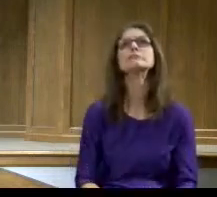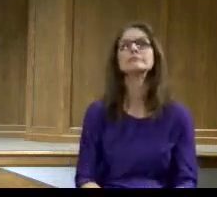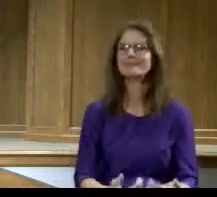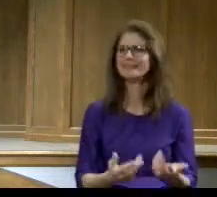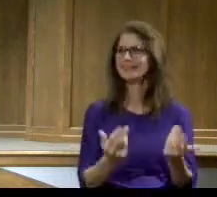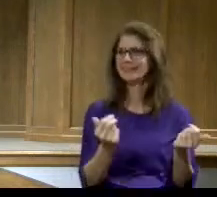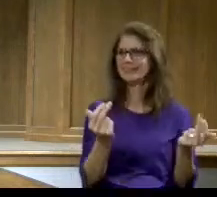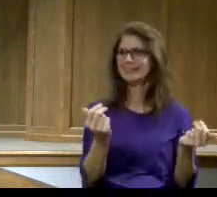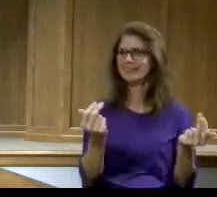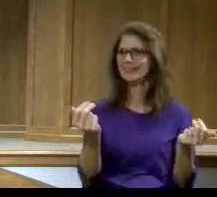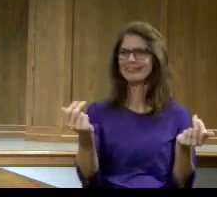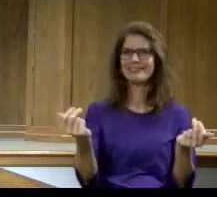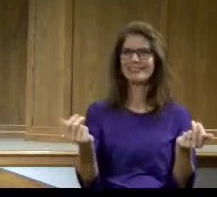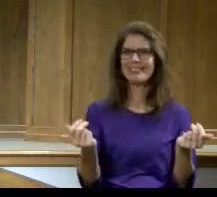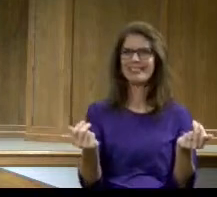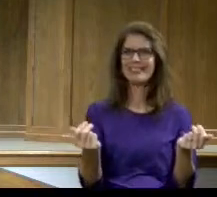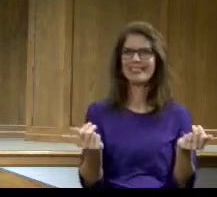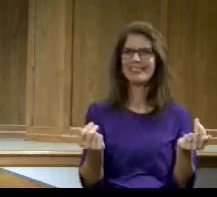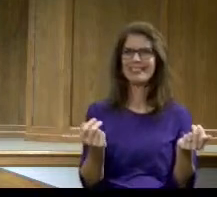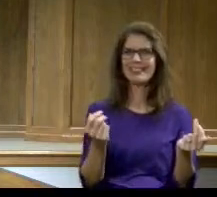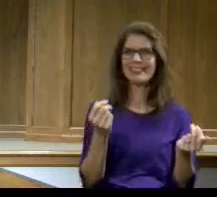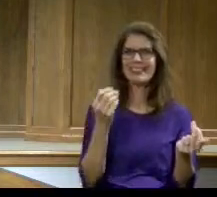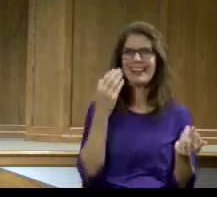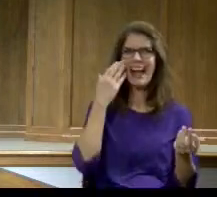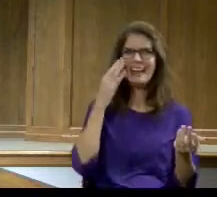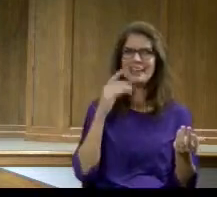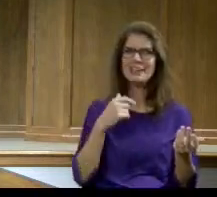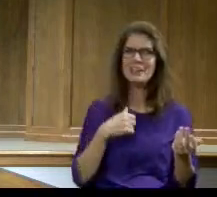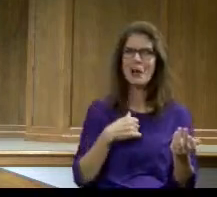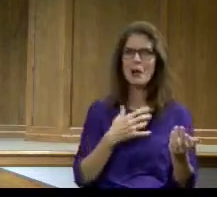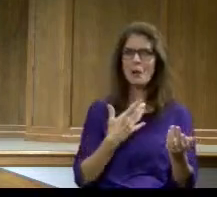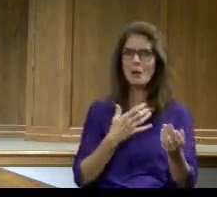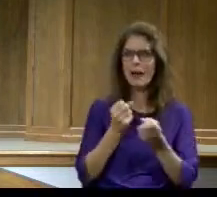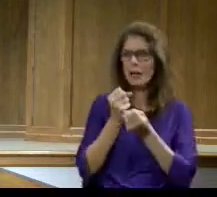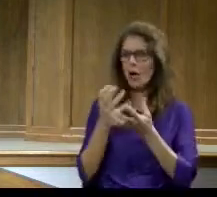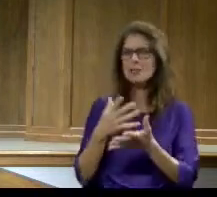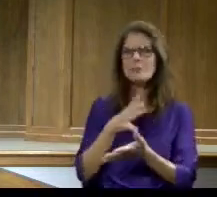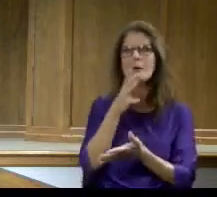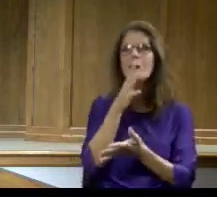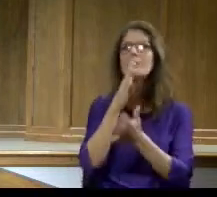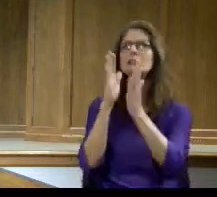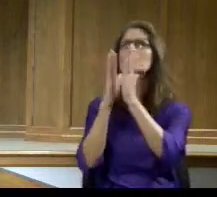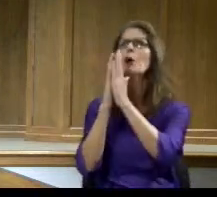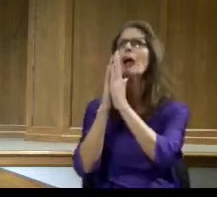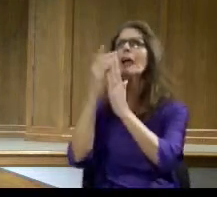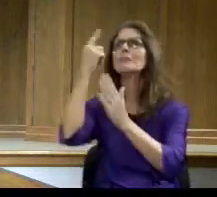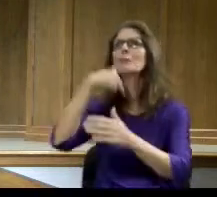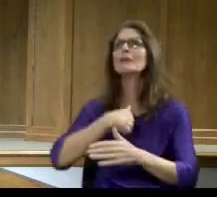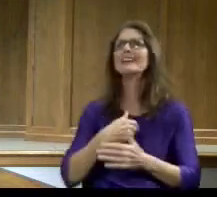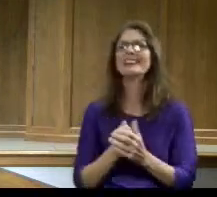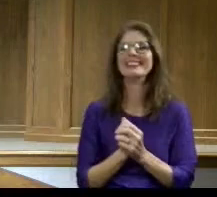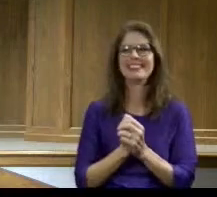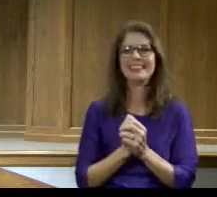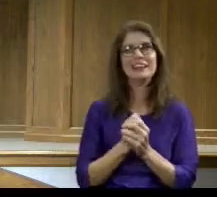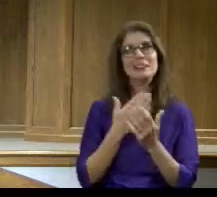I didn't know I often provoked my mother to such prayers. That's a pretty good